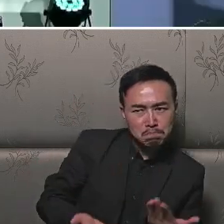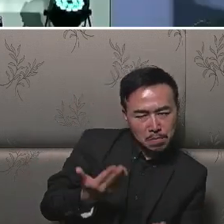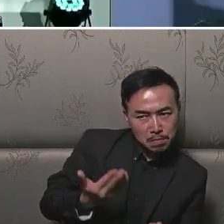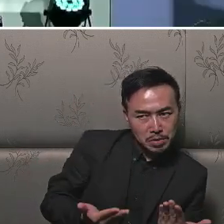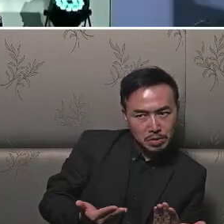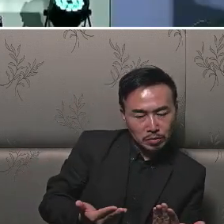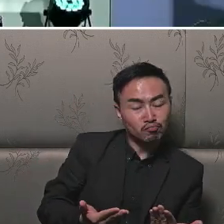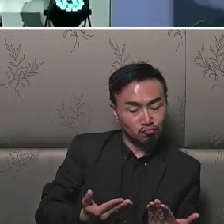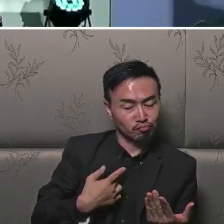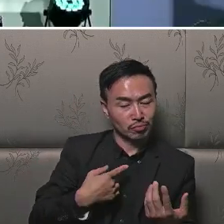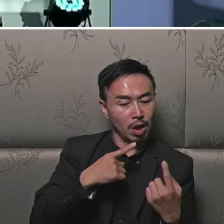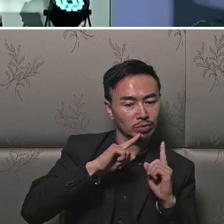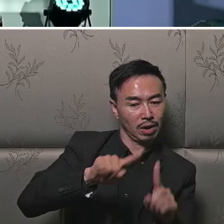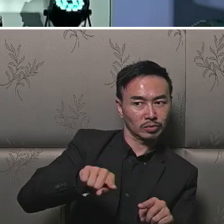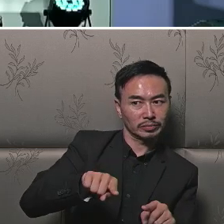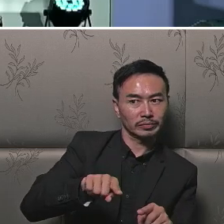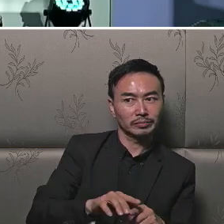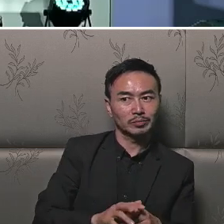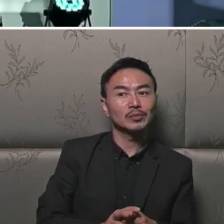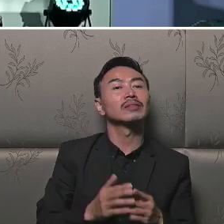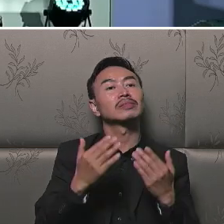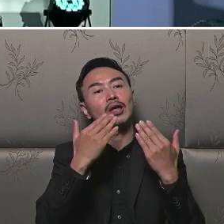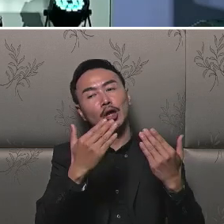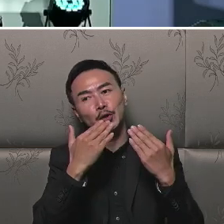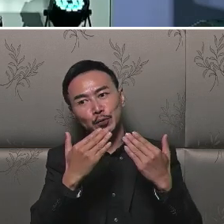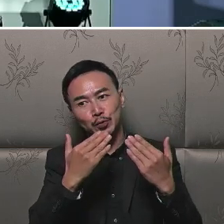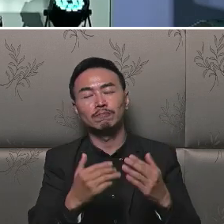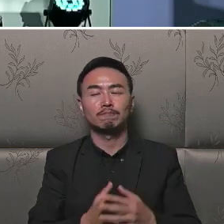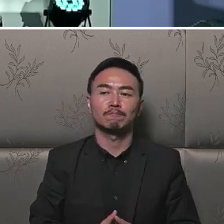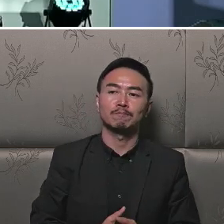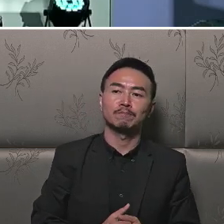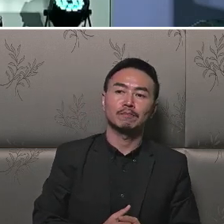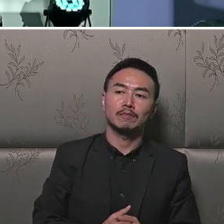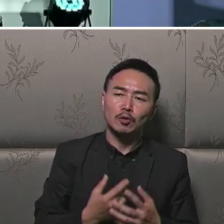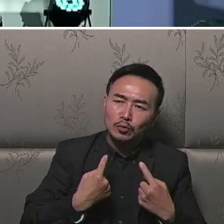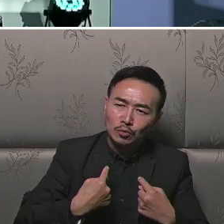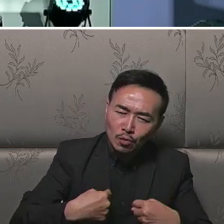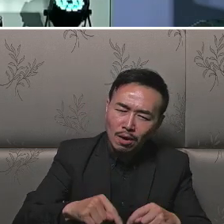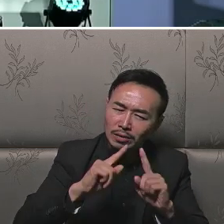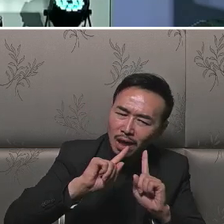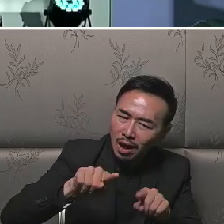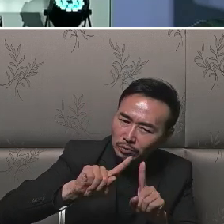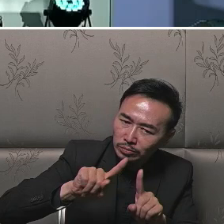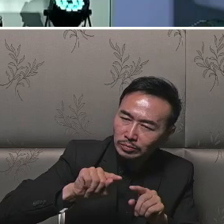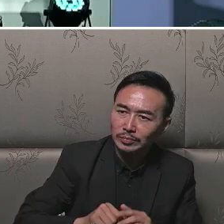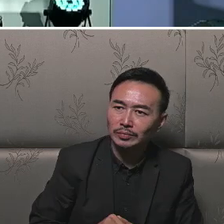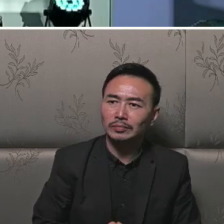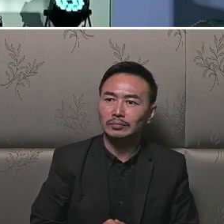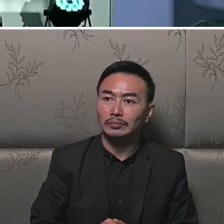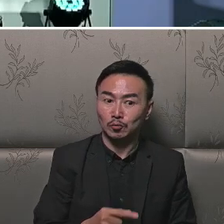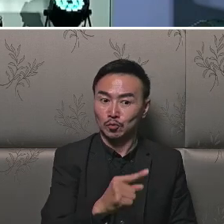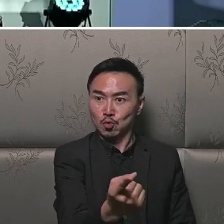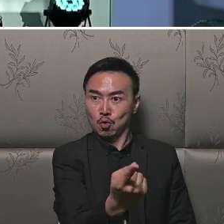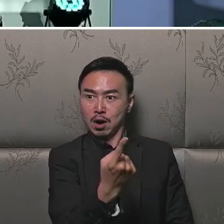Thank you very much. I believe you have tried, and the person who has asked it online must have been able to understand